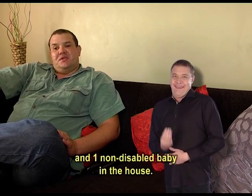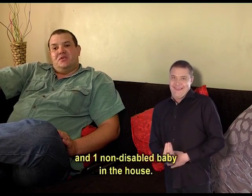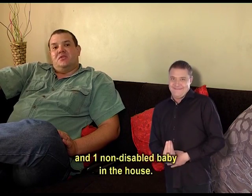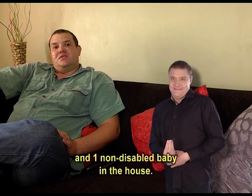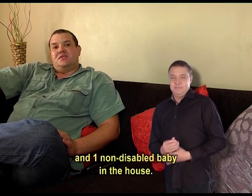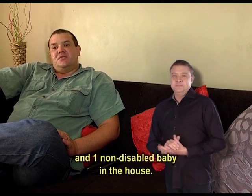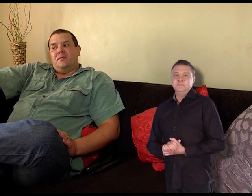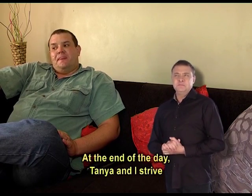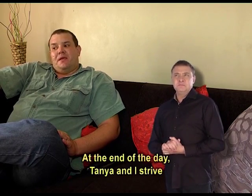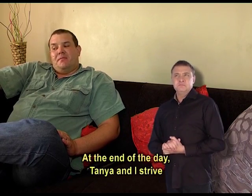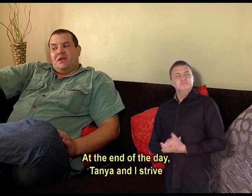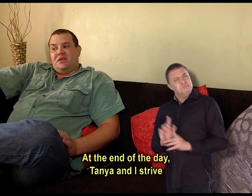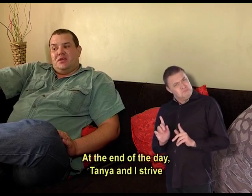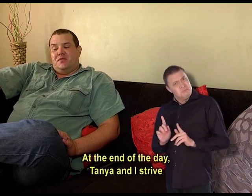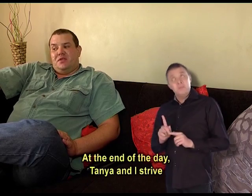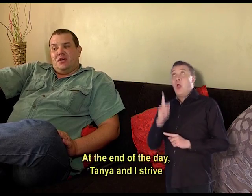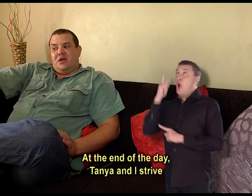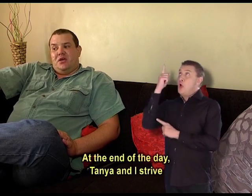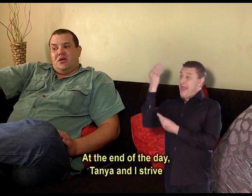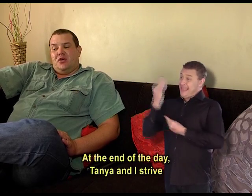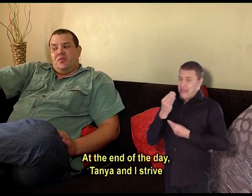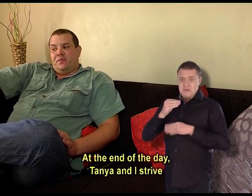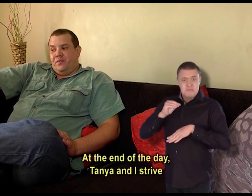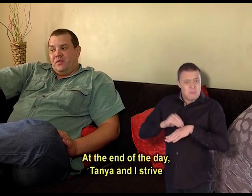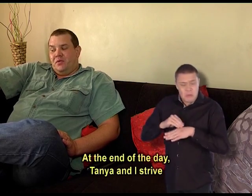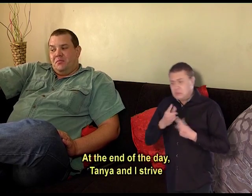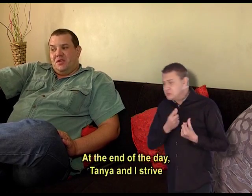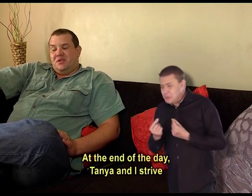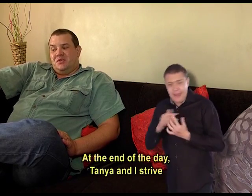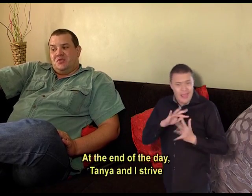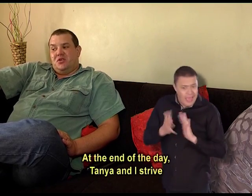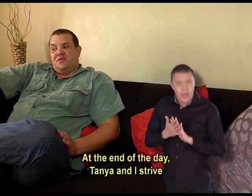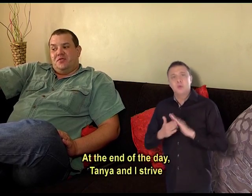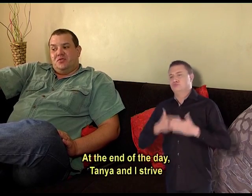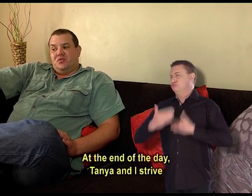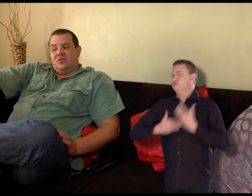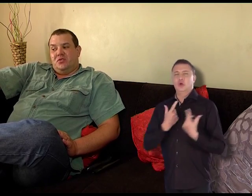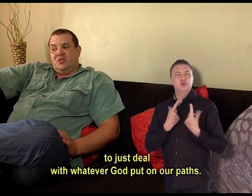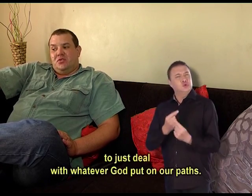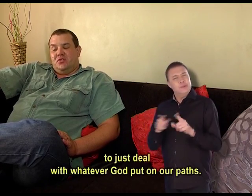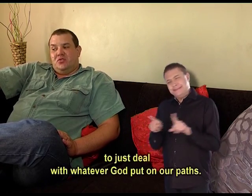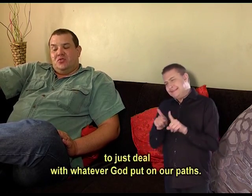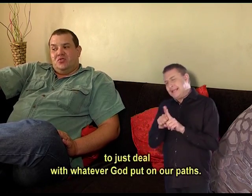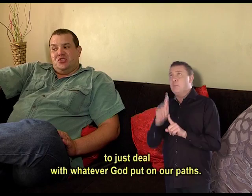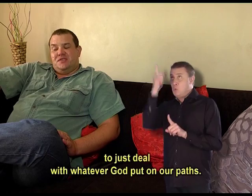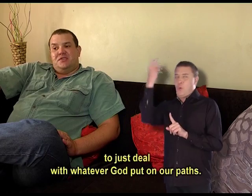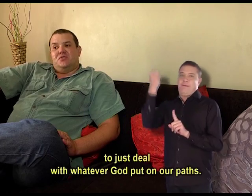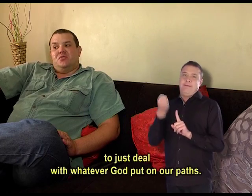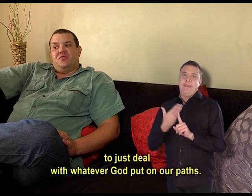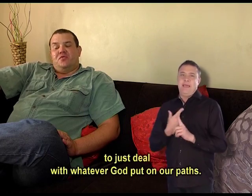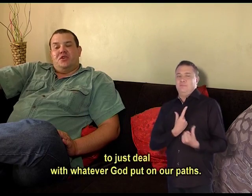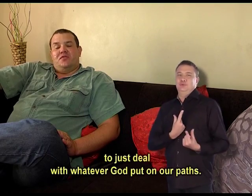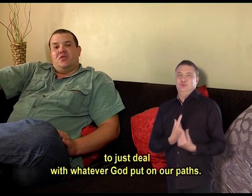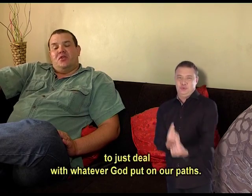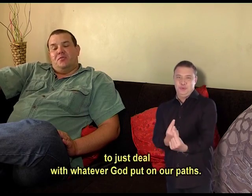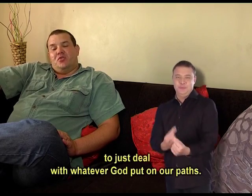non-disabled person in our house. But at the end of the day, me and Tanya strive to just deal